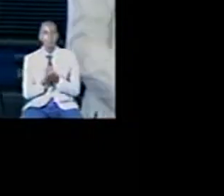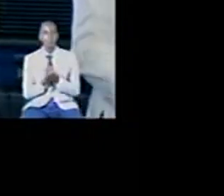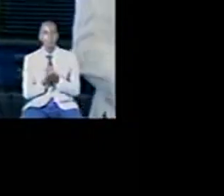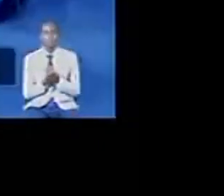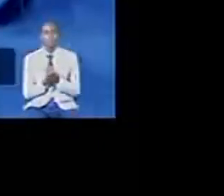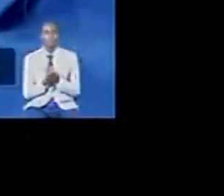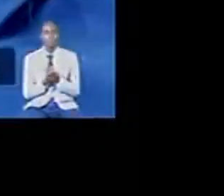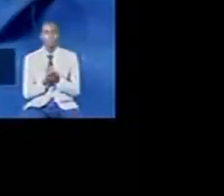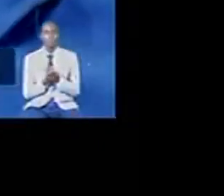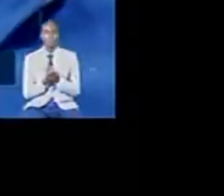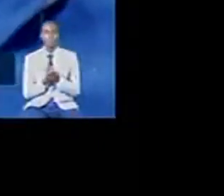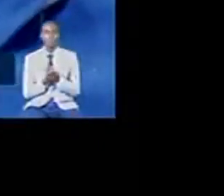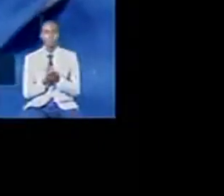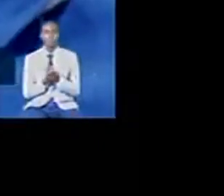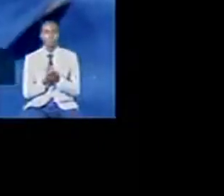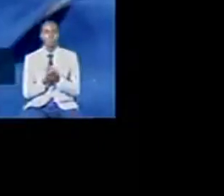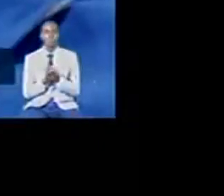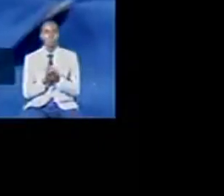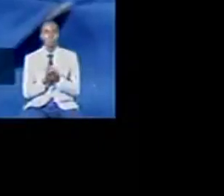Jesus.